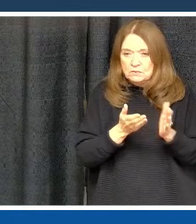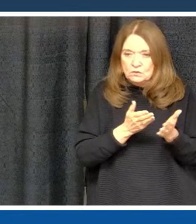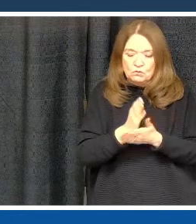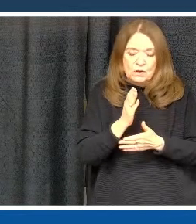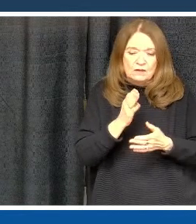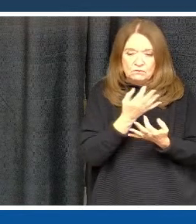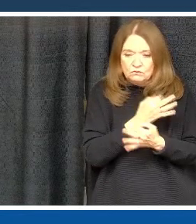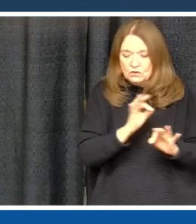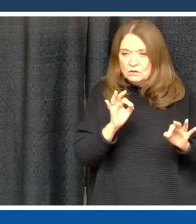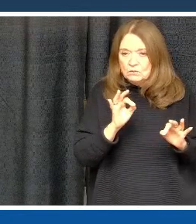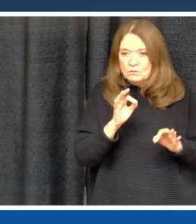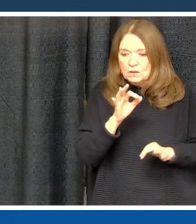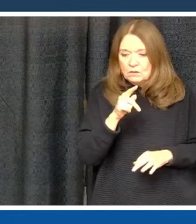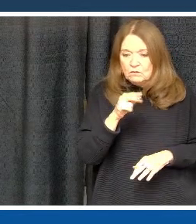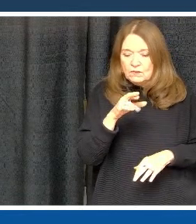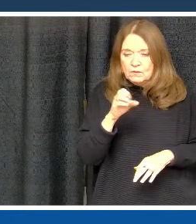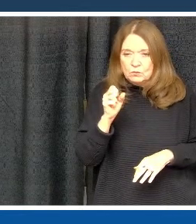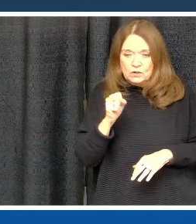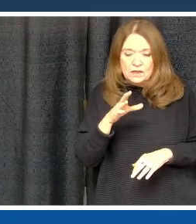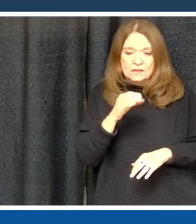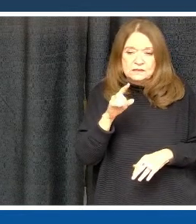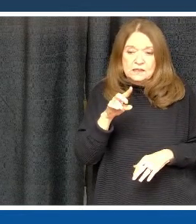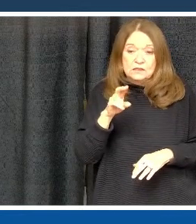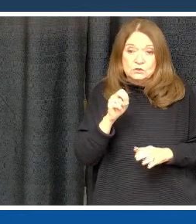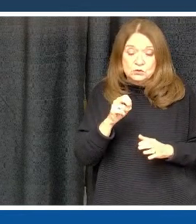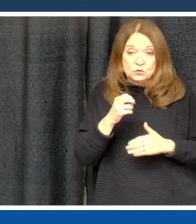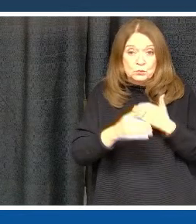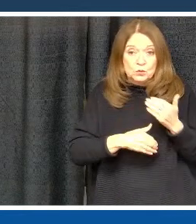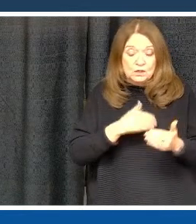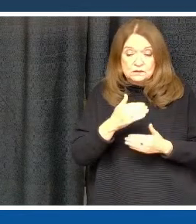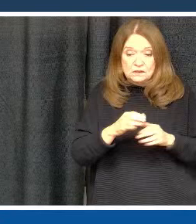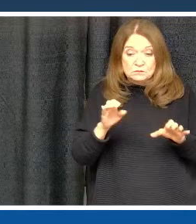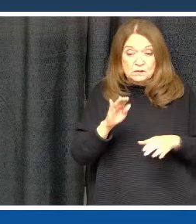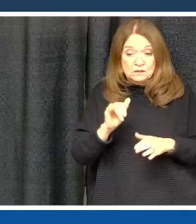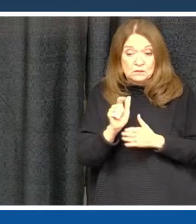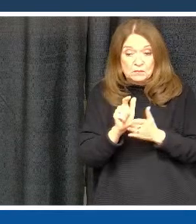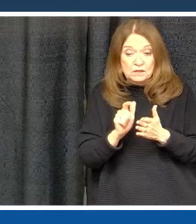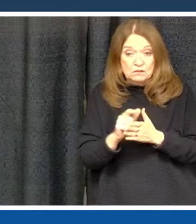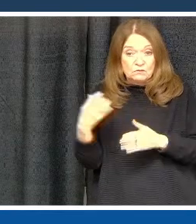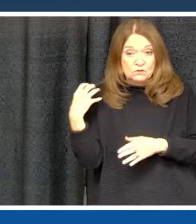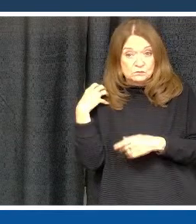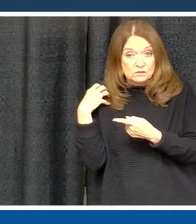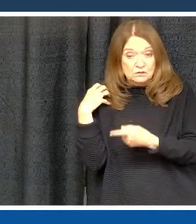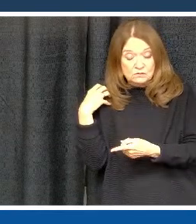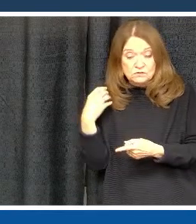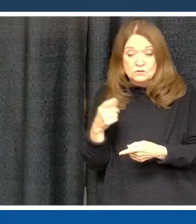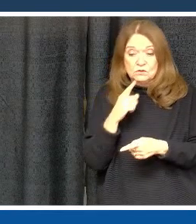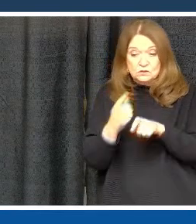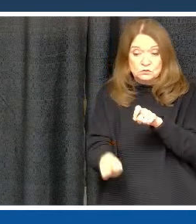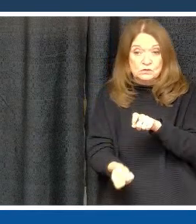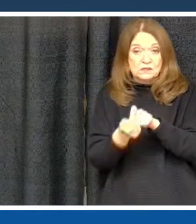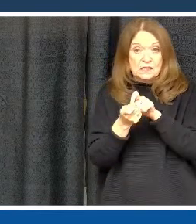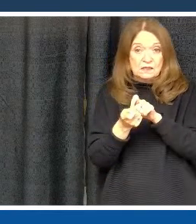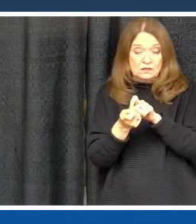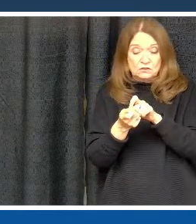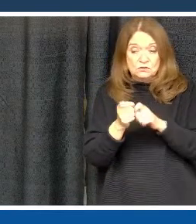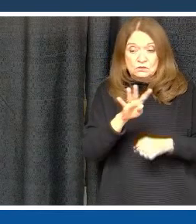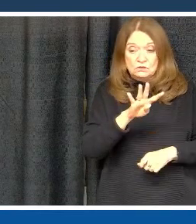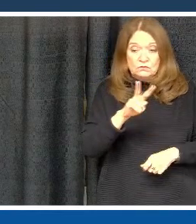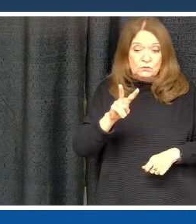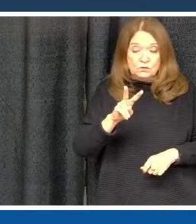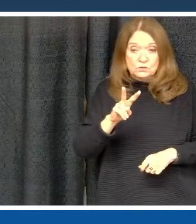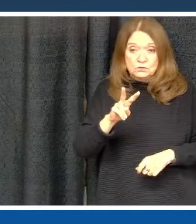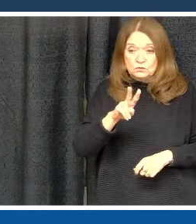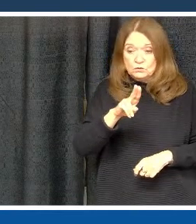and due process. Being done by a law enforcement officer, it's a retaliation in violation of 42